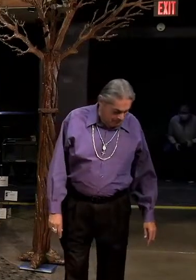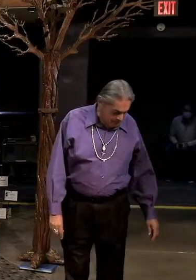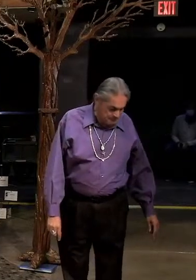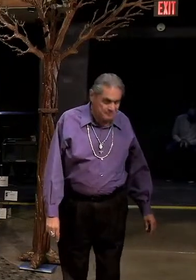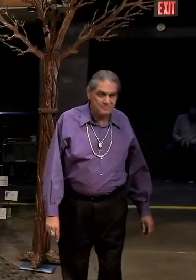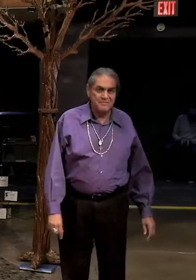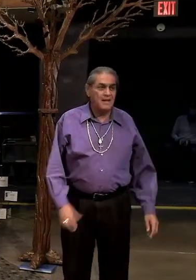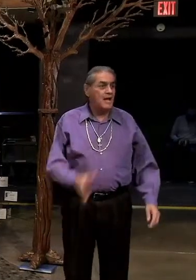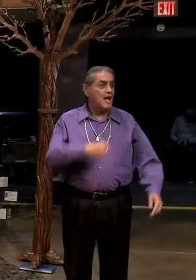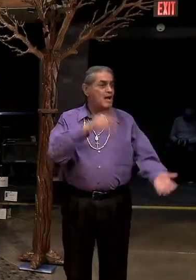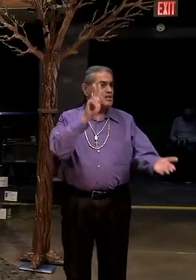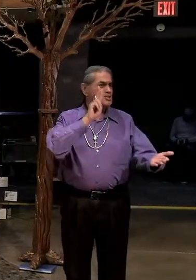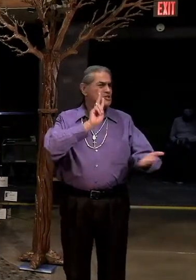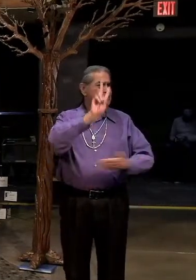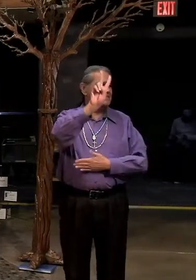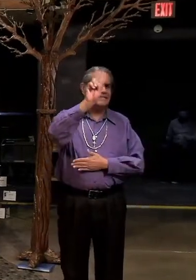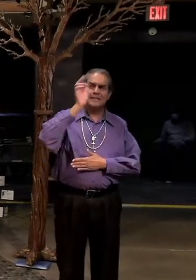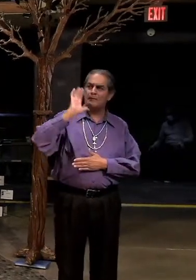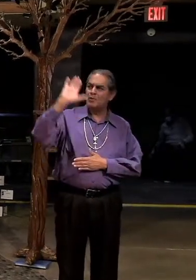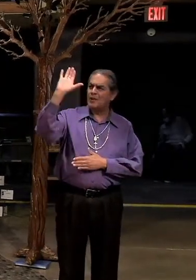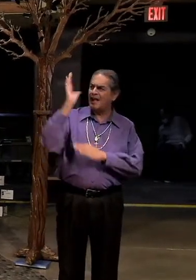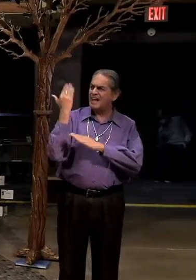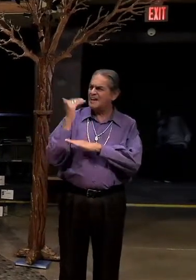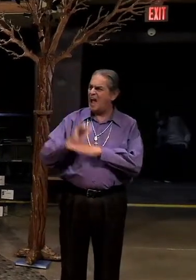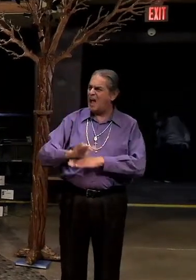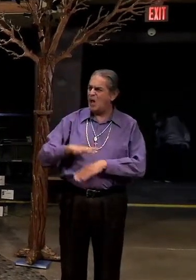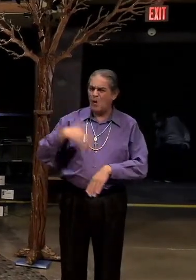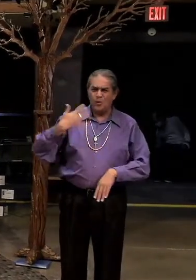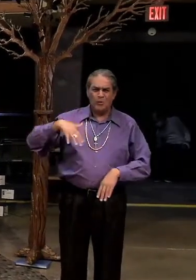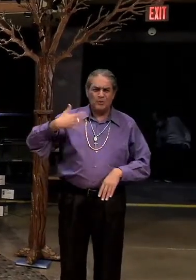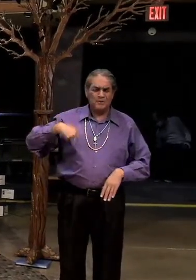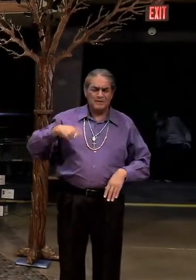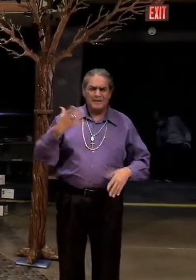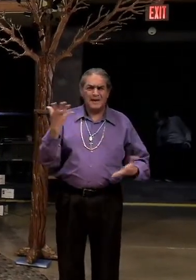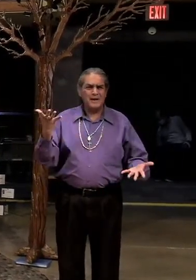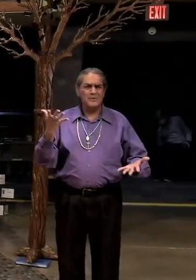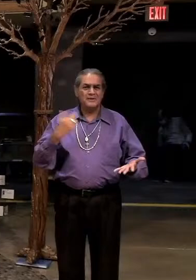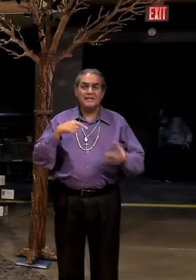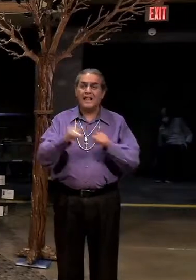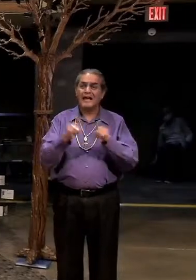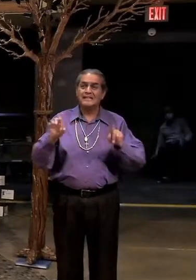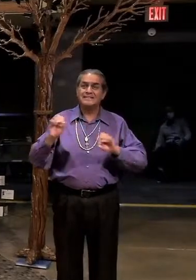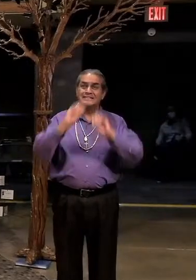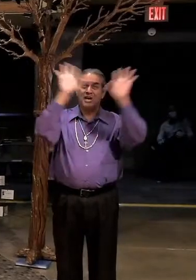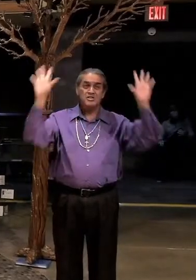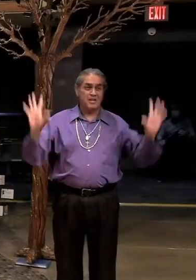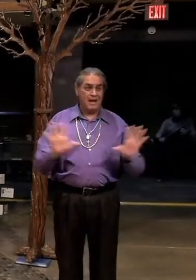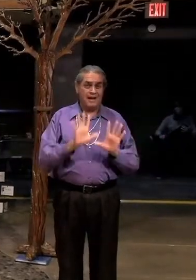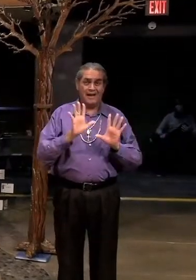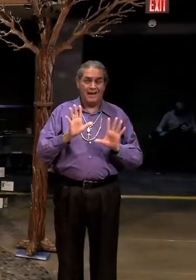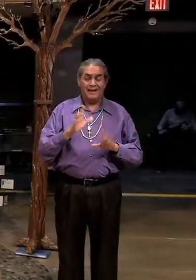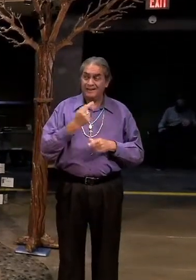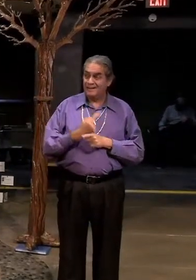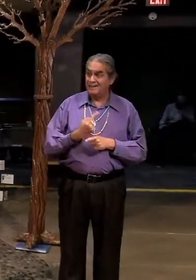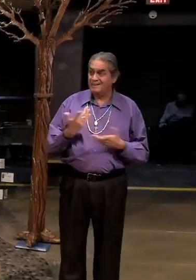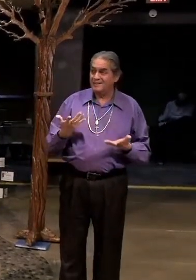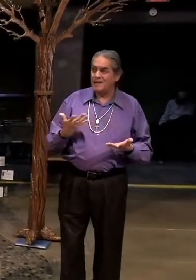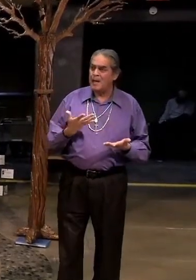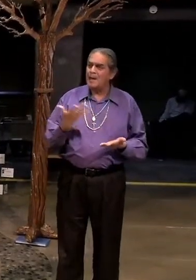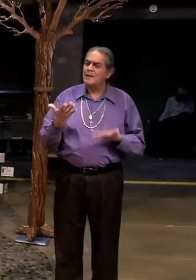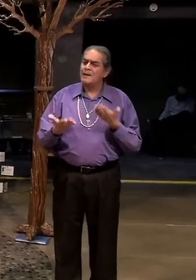Did you see the moon last night? Oh my goodness, it was like sunshine, wasn't it? Yeah. Well,